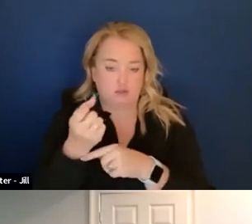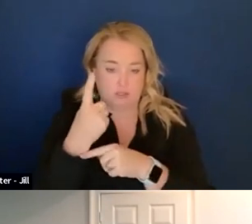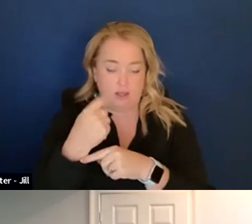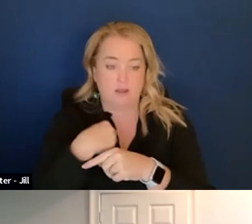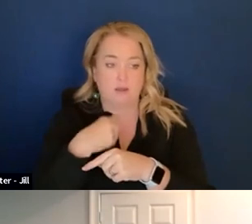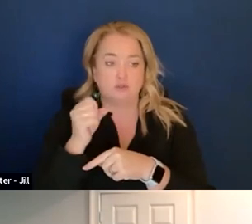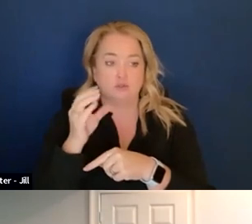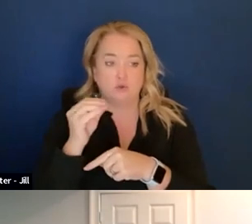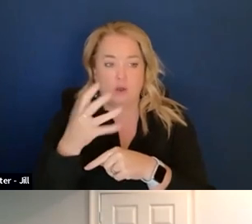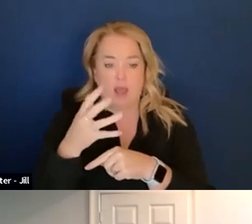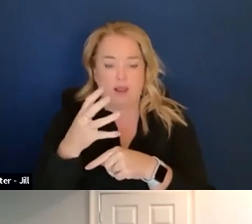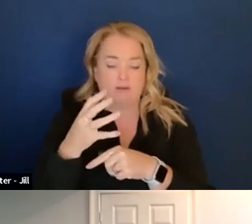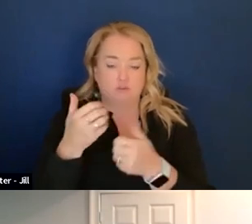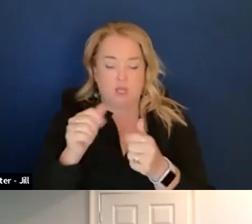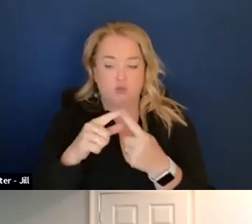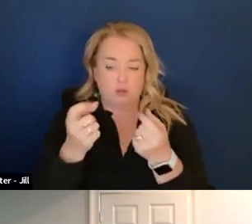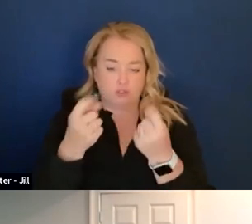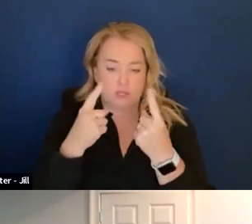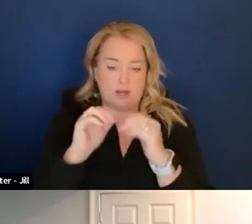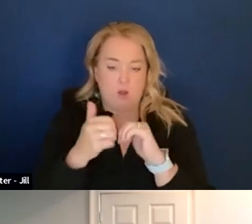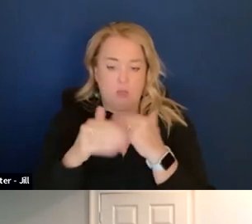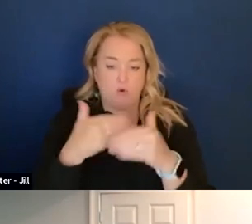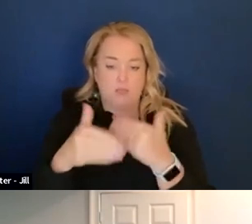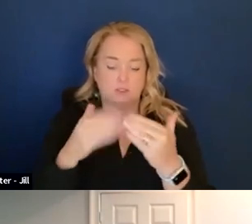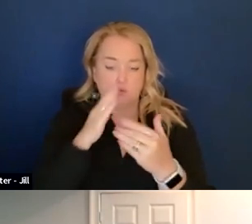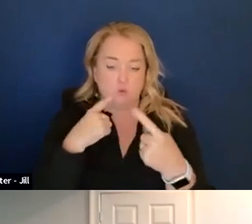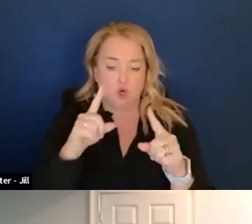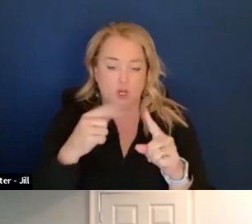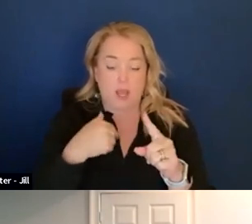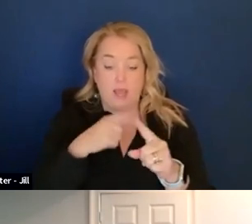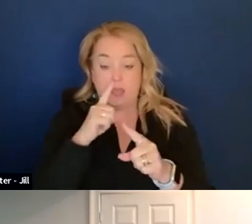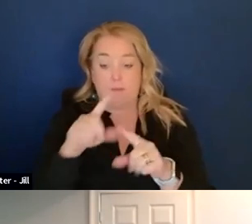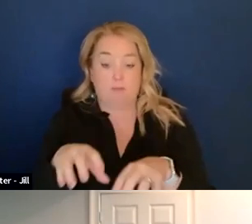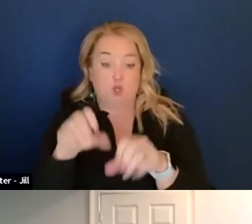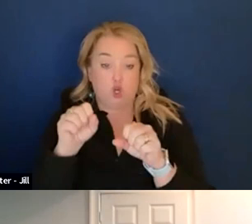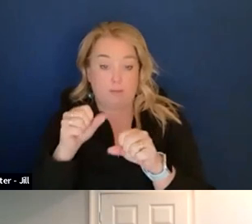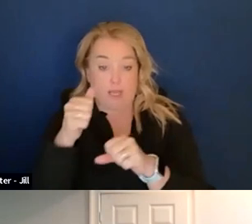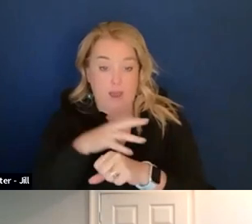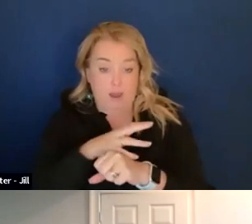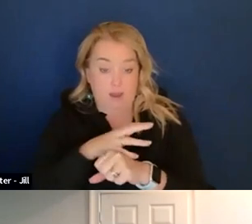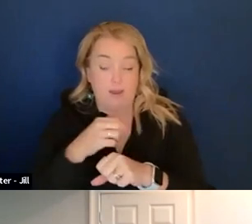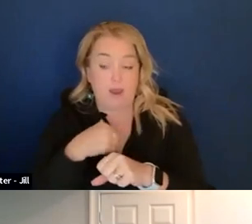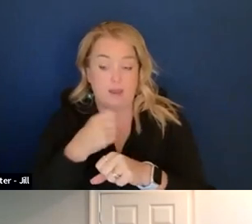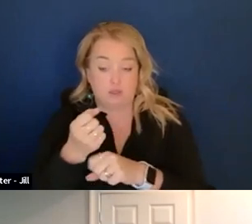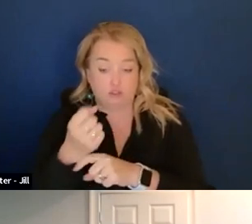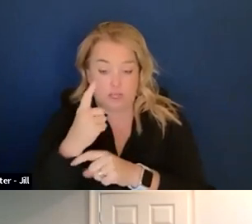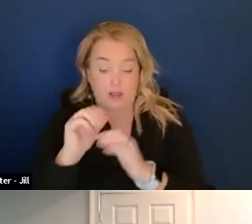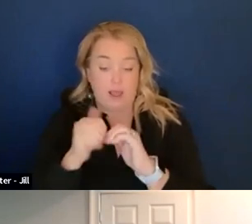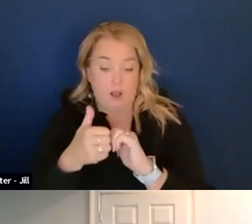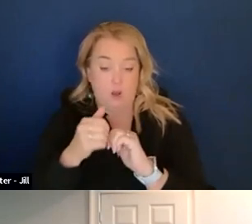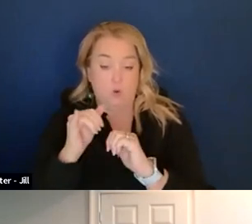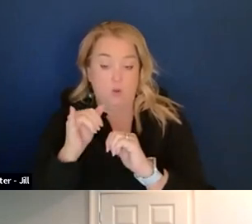And so kind of getting our arms around how the process would work. I'm a procurement guy. I fully understand how a procurement